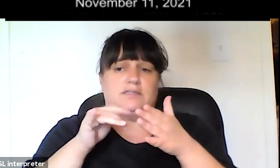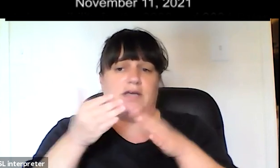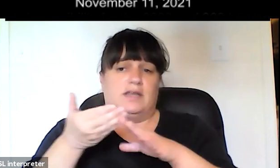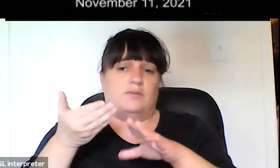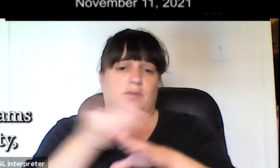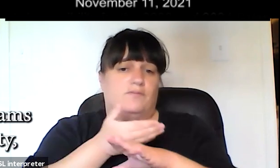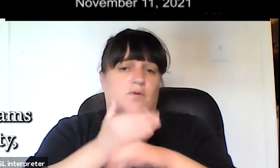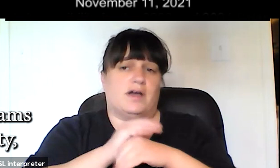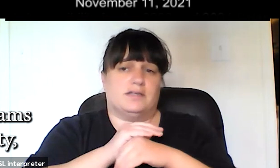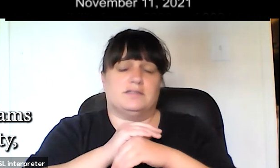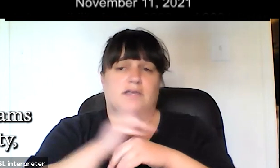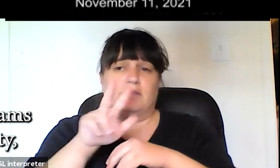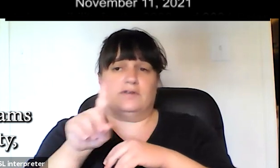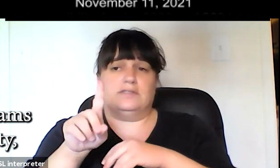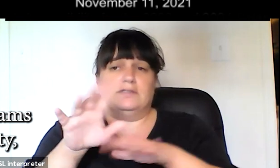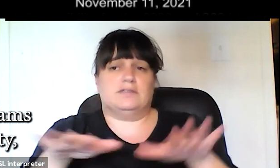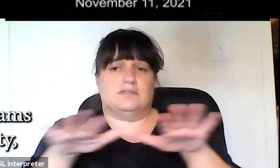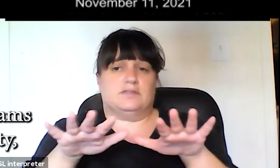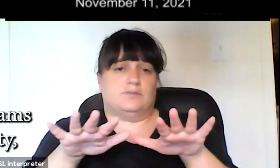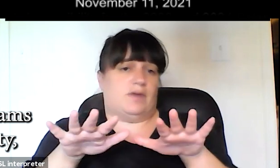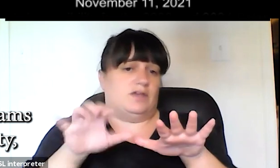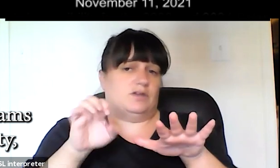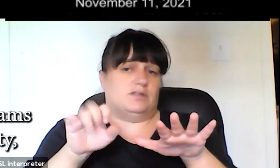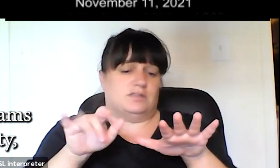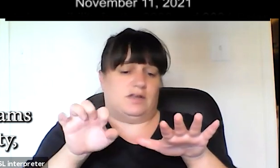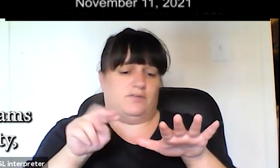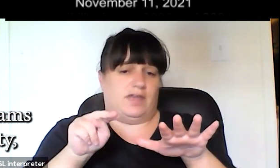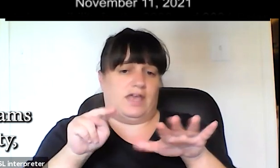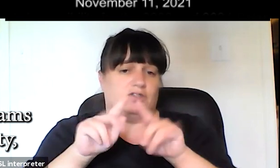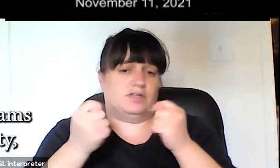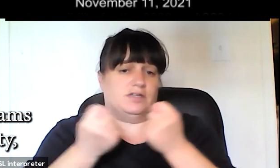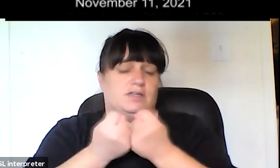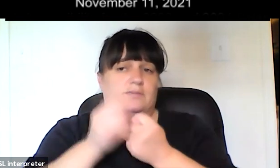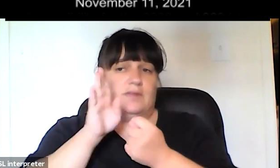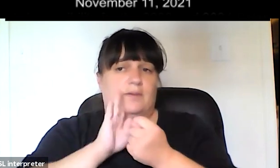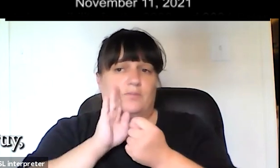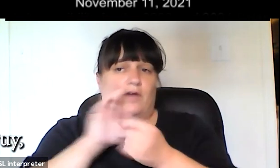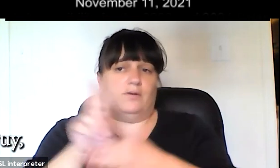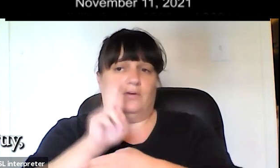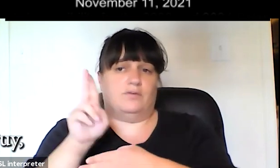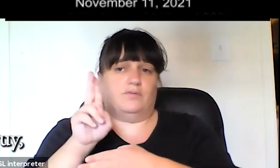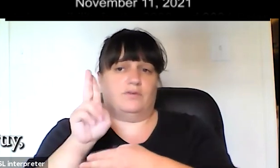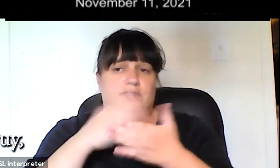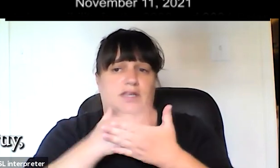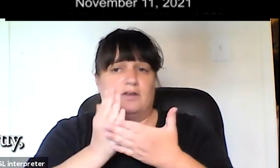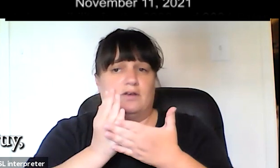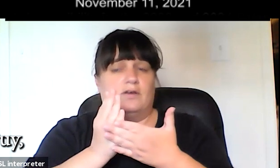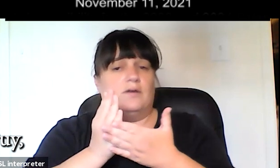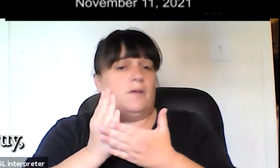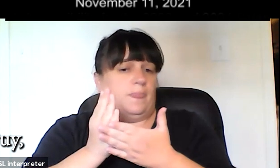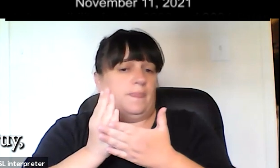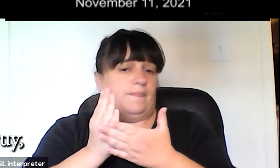us. And the 3D spatial and sonification teams with my students at Brown University, ranging from Elaine Jiang and